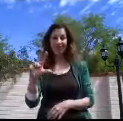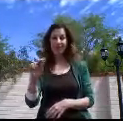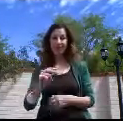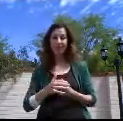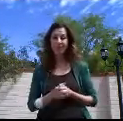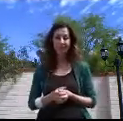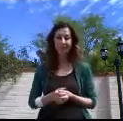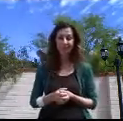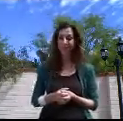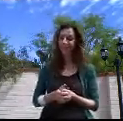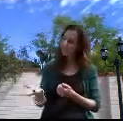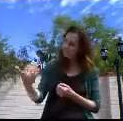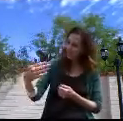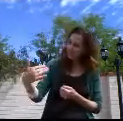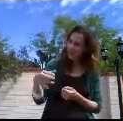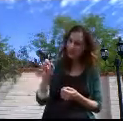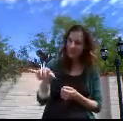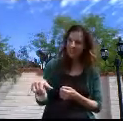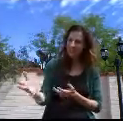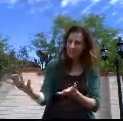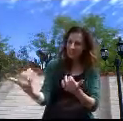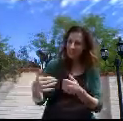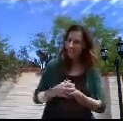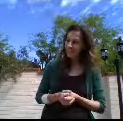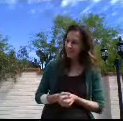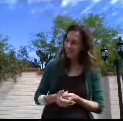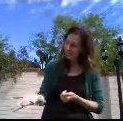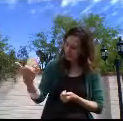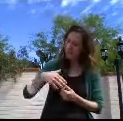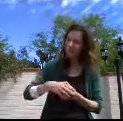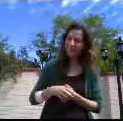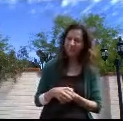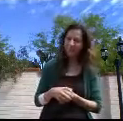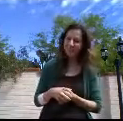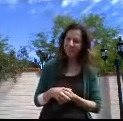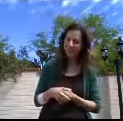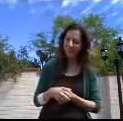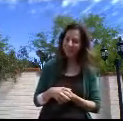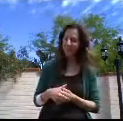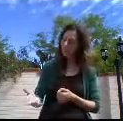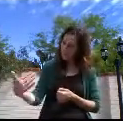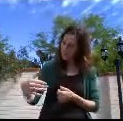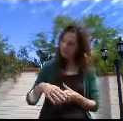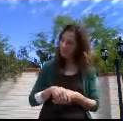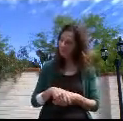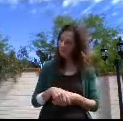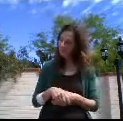down. Come on, Sassy. Come on, Sassy. Let's go. Come on. Let's go.